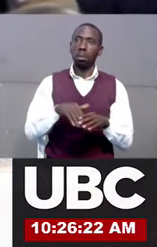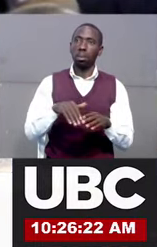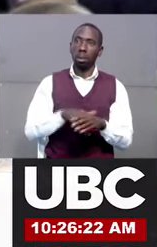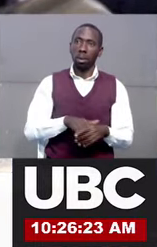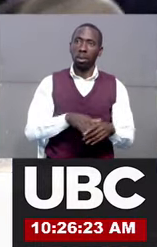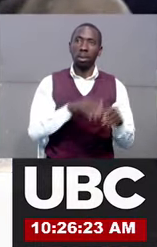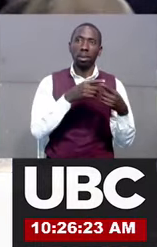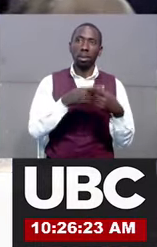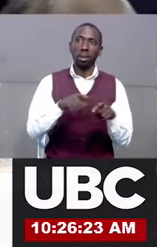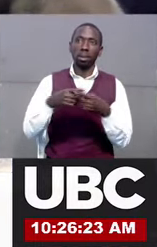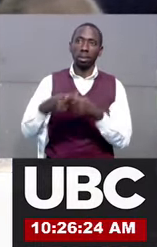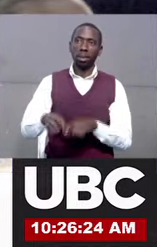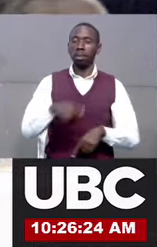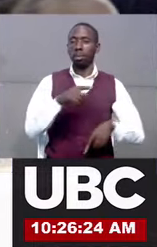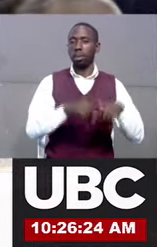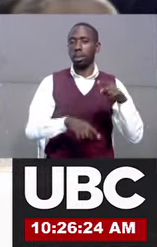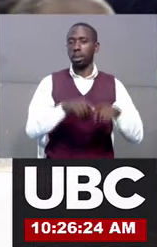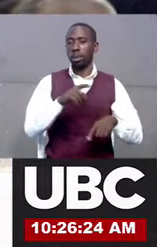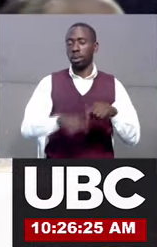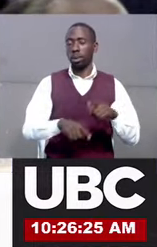different political parties.